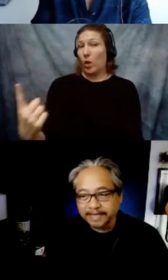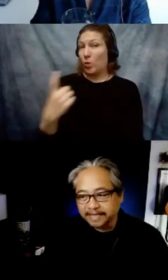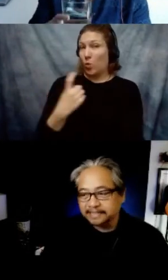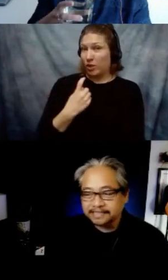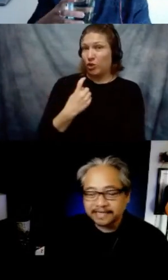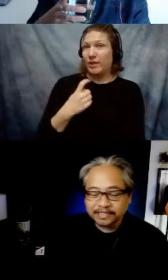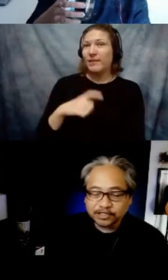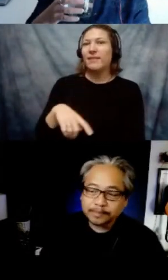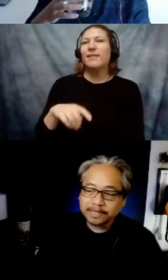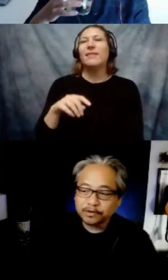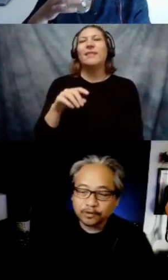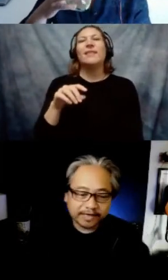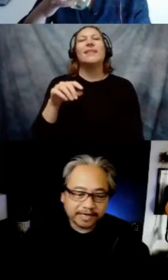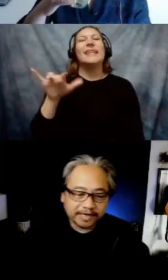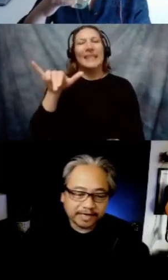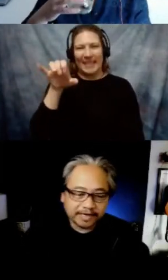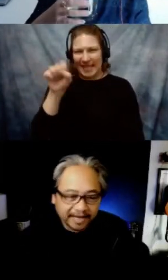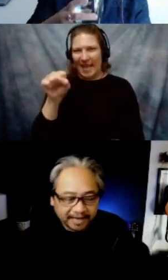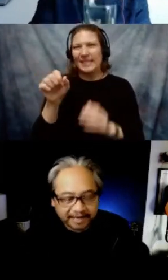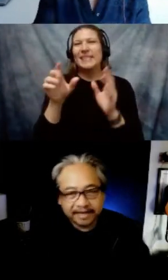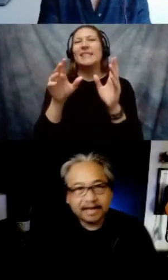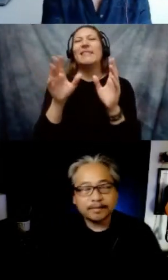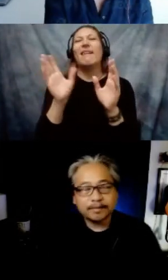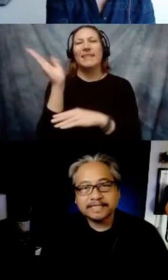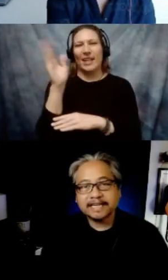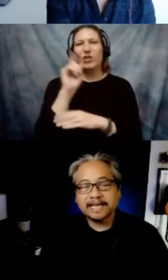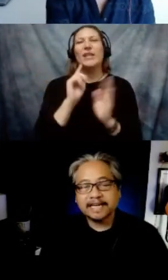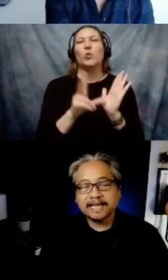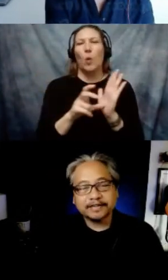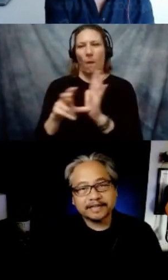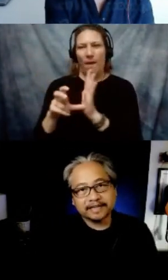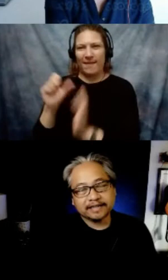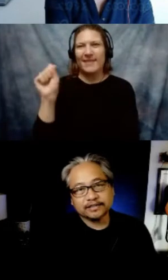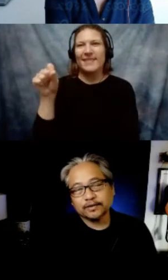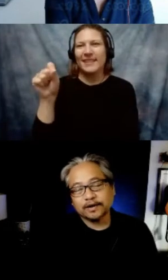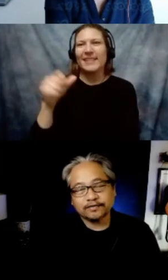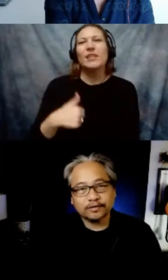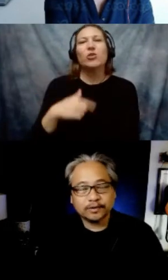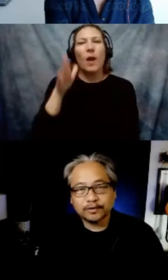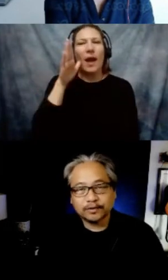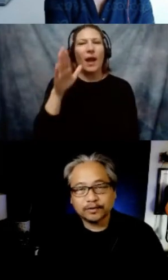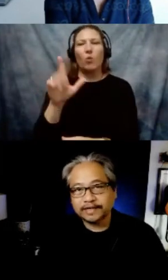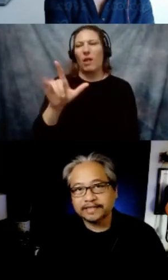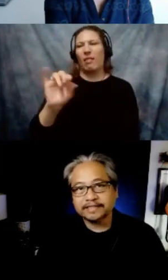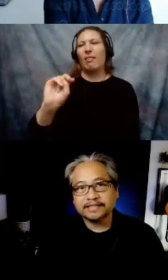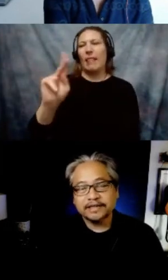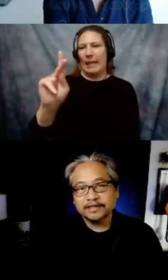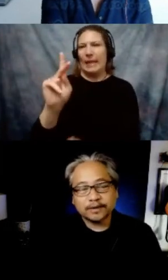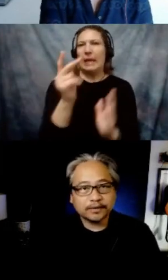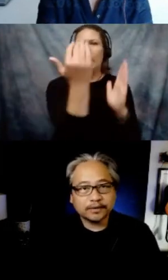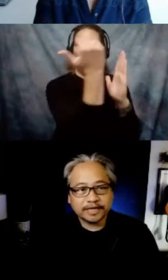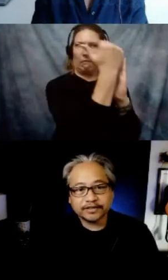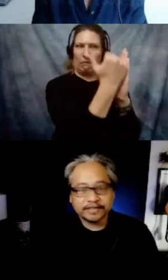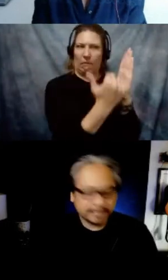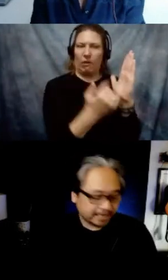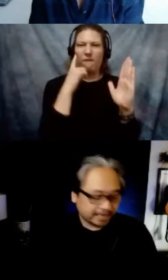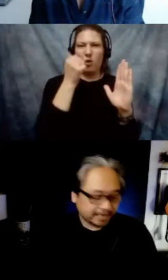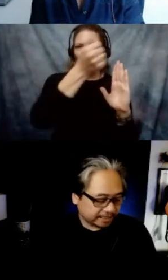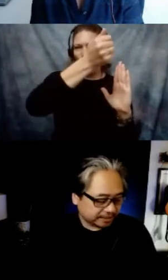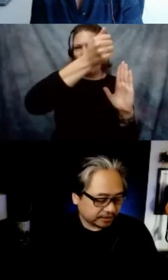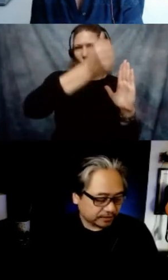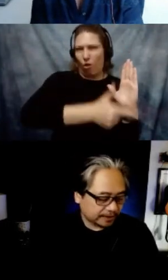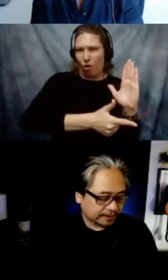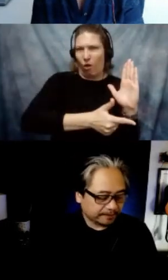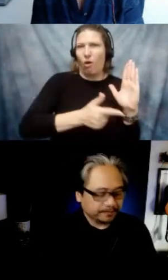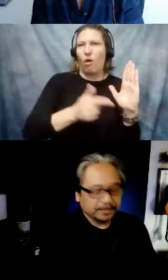sending out a link to all of the recordings to all the registered attendees. So look out for that after